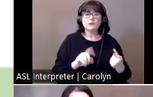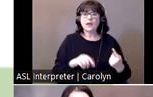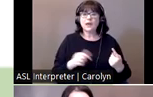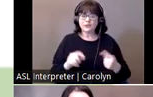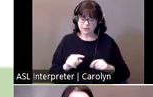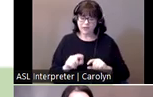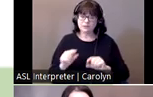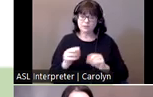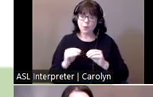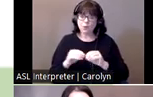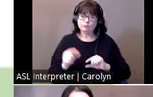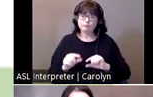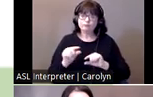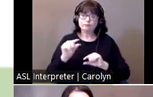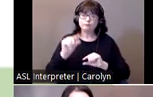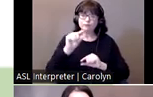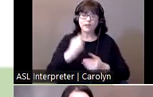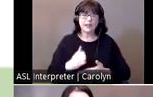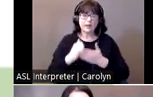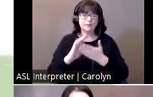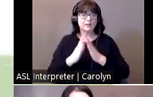Equally good either way.